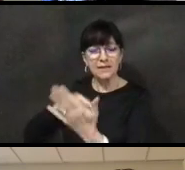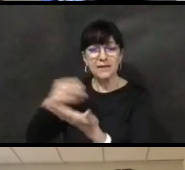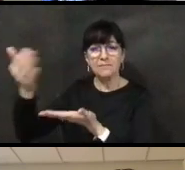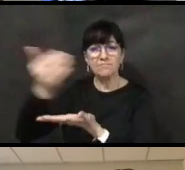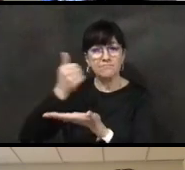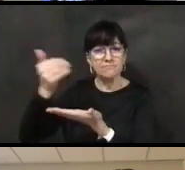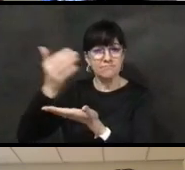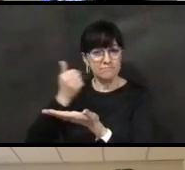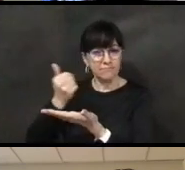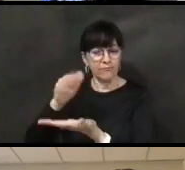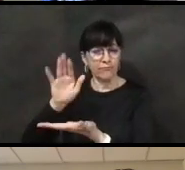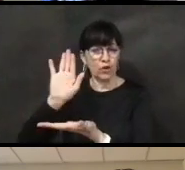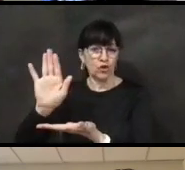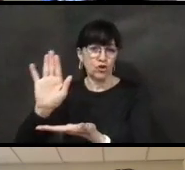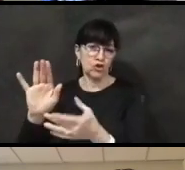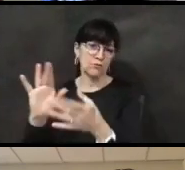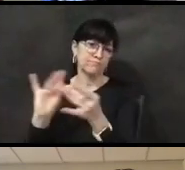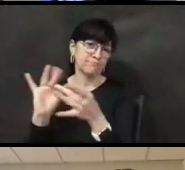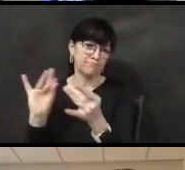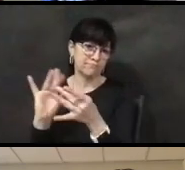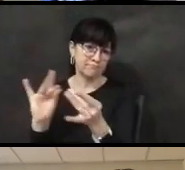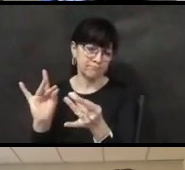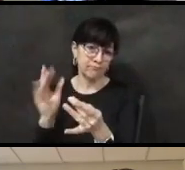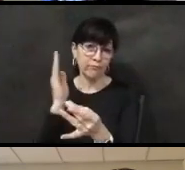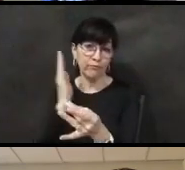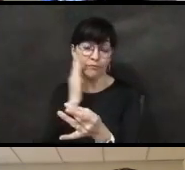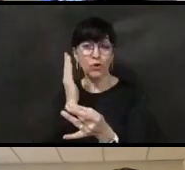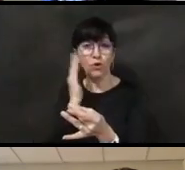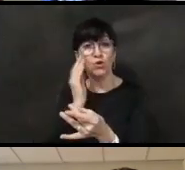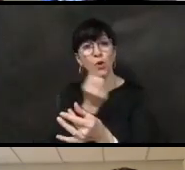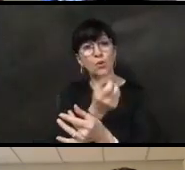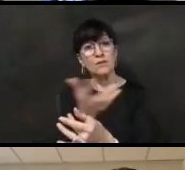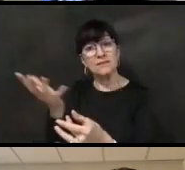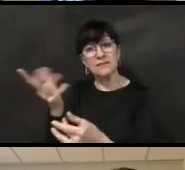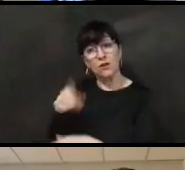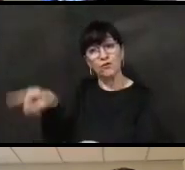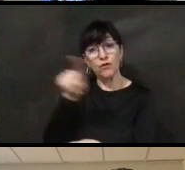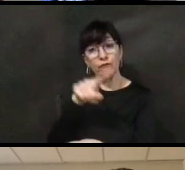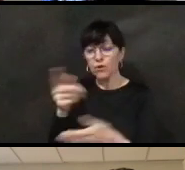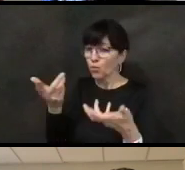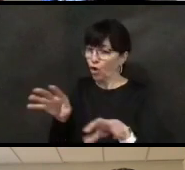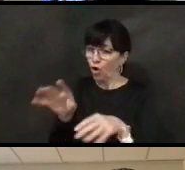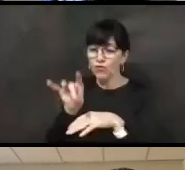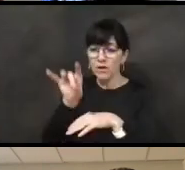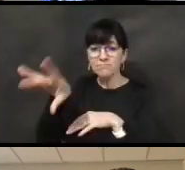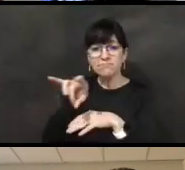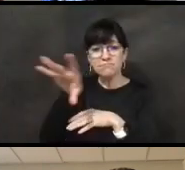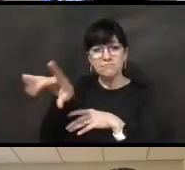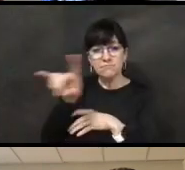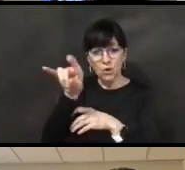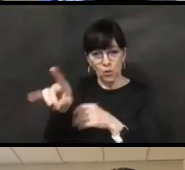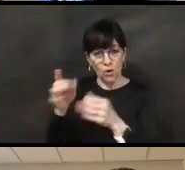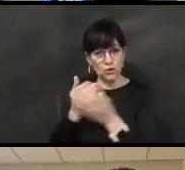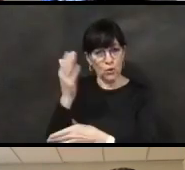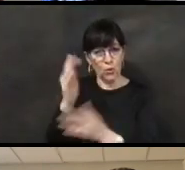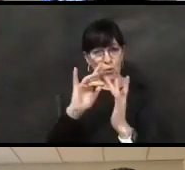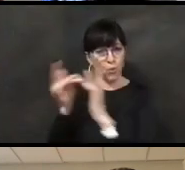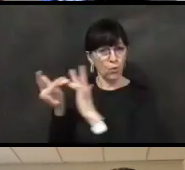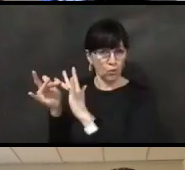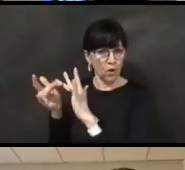insight. So I know a number of you have already submitted questions and comments for tonight via our website, and we